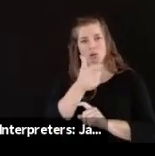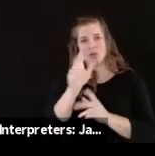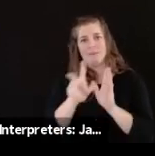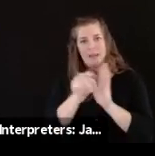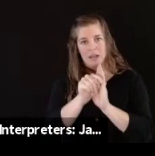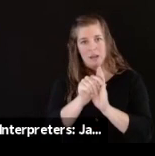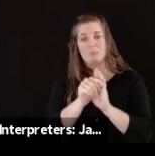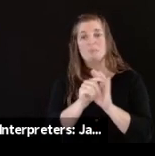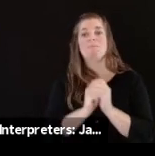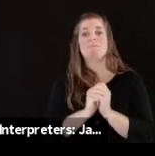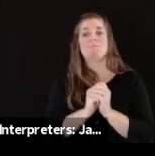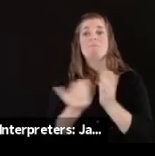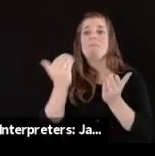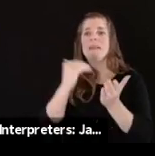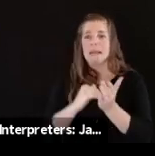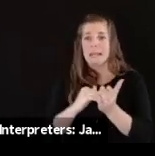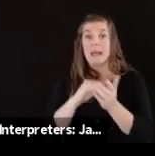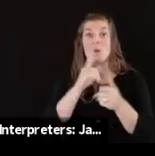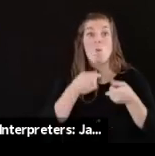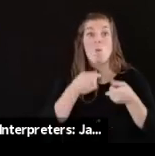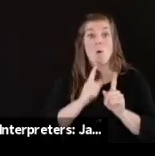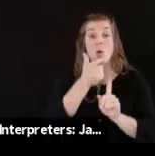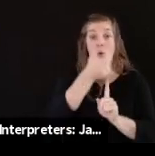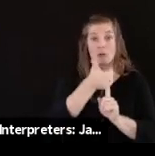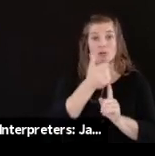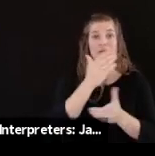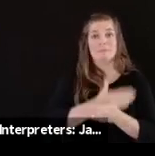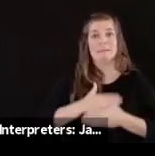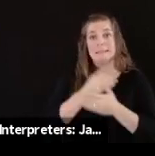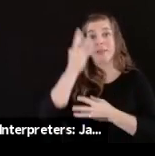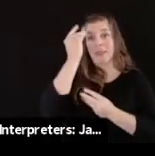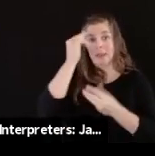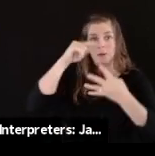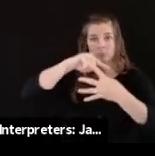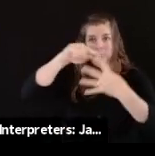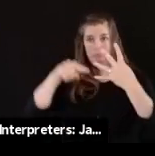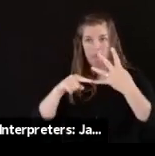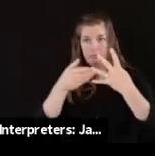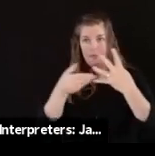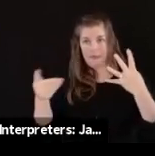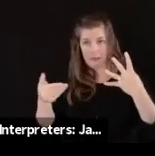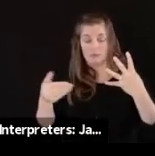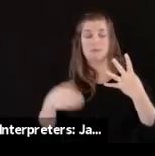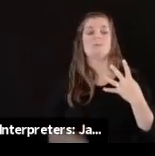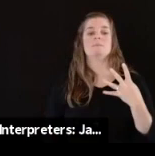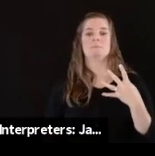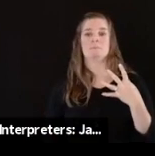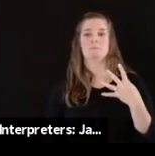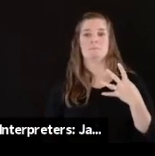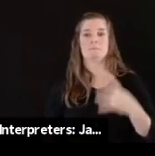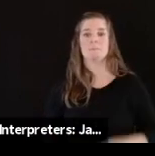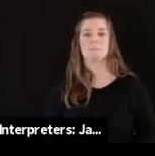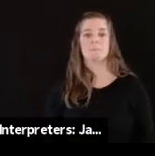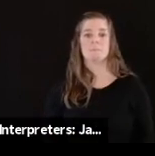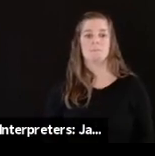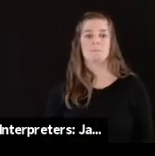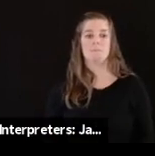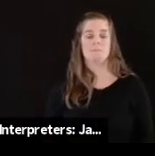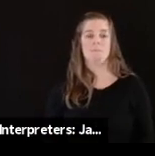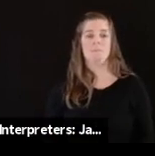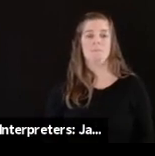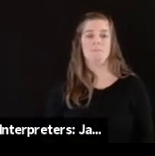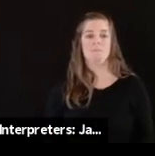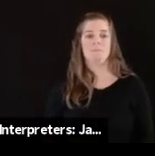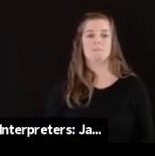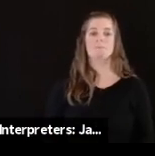consider the following questions. What did you think? What did you feel? Could you relate? And does this apply to our PE program?